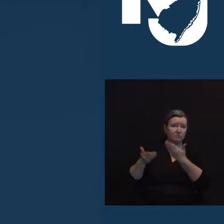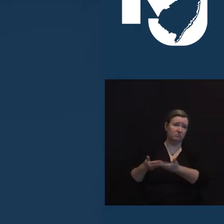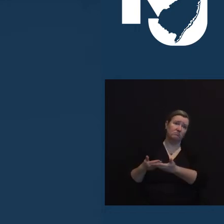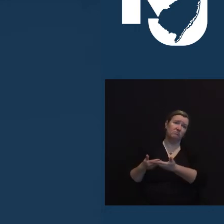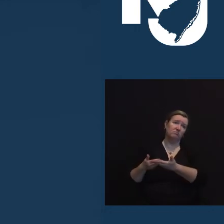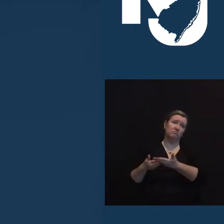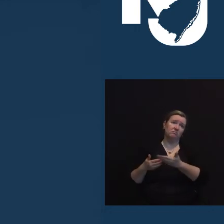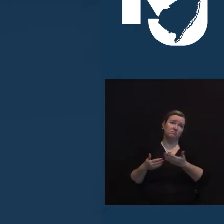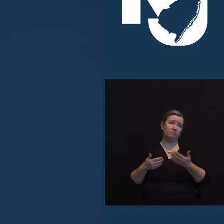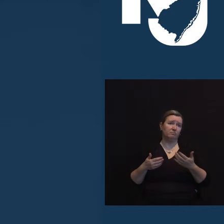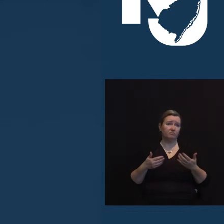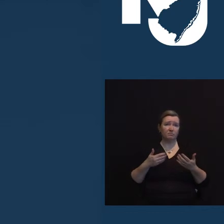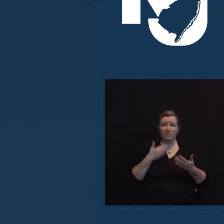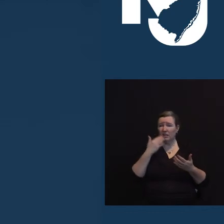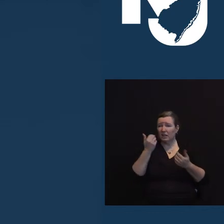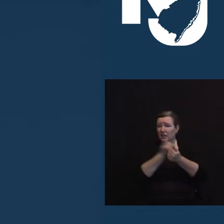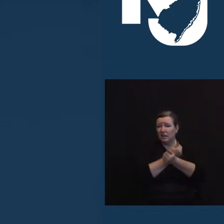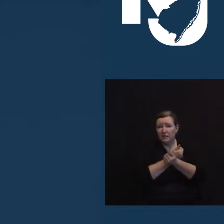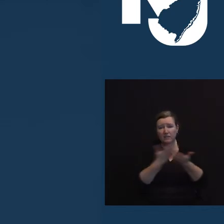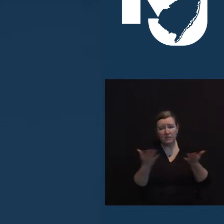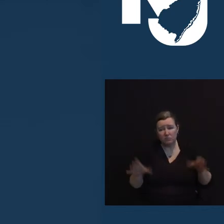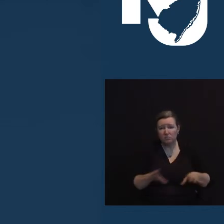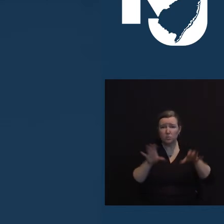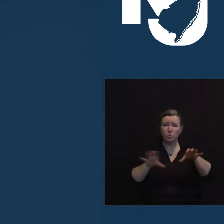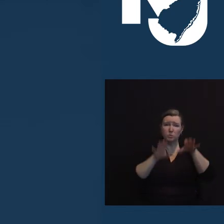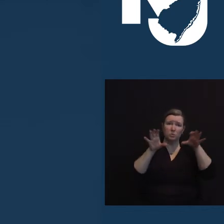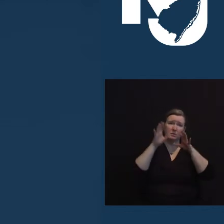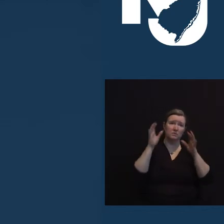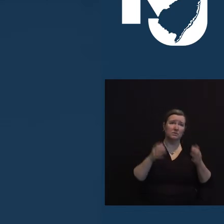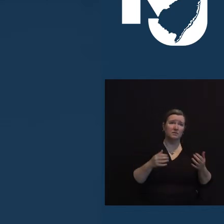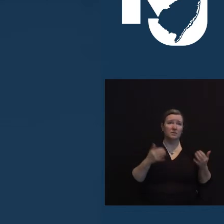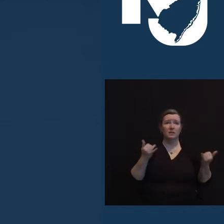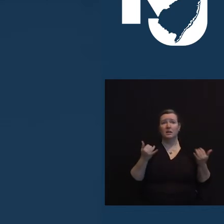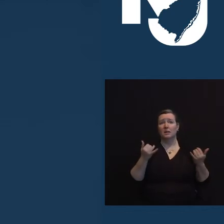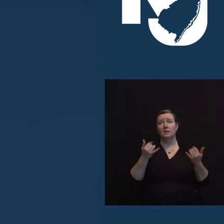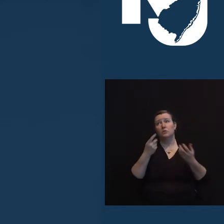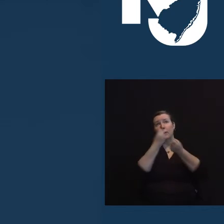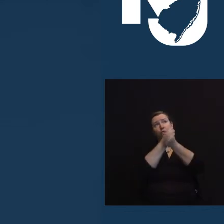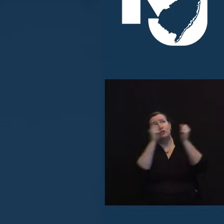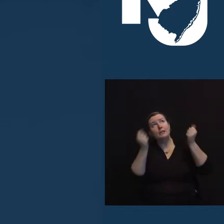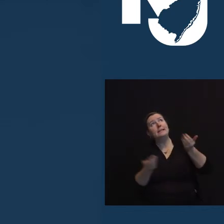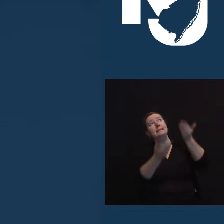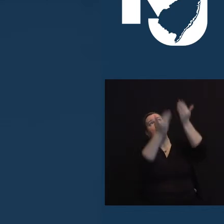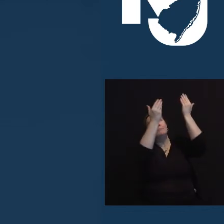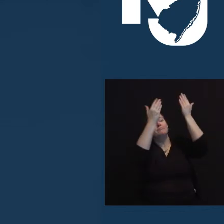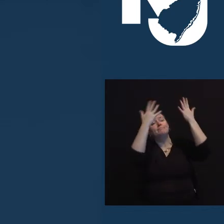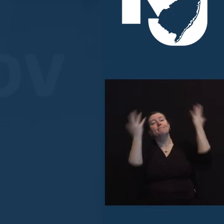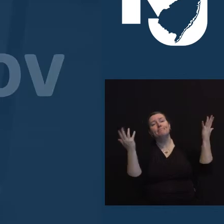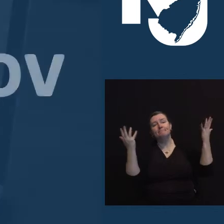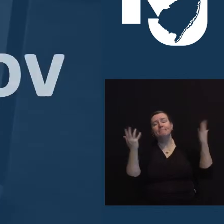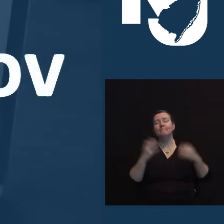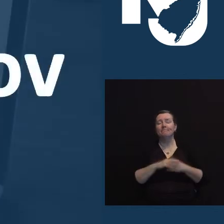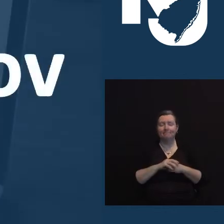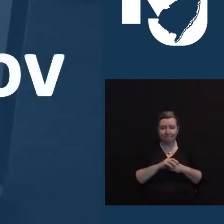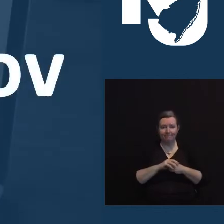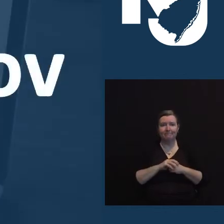may the road you travel now be free and open. God bless and watch over you. So 3 more New Jerseyans who gave back to their communities